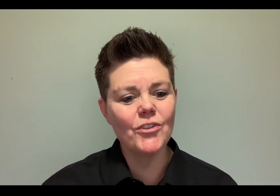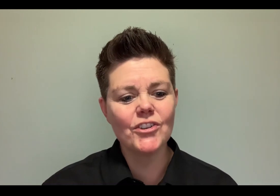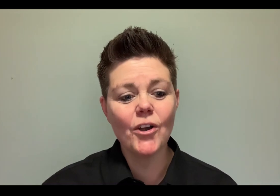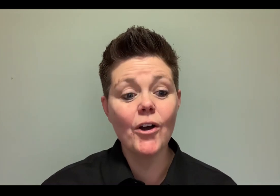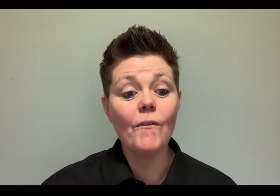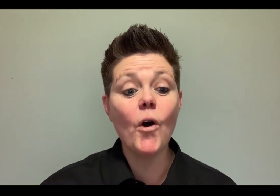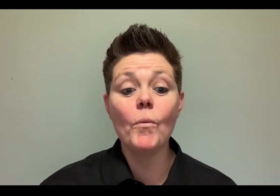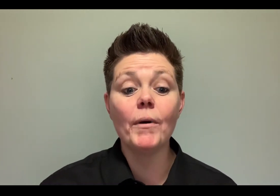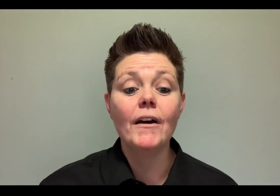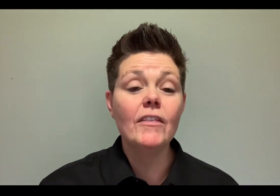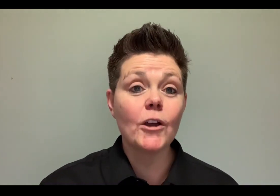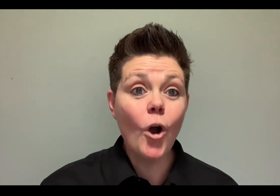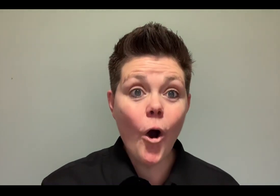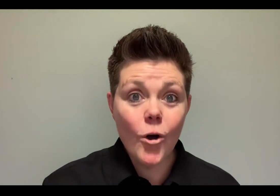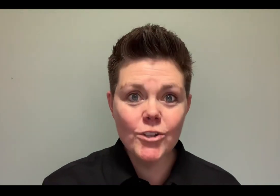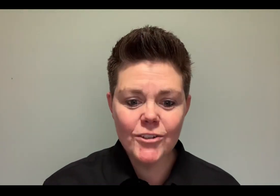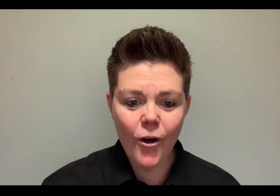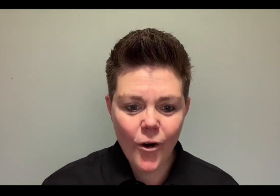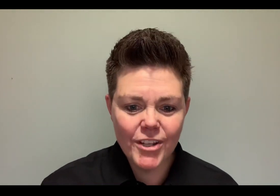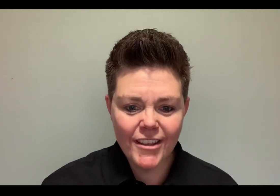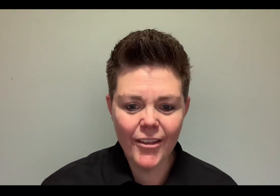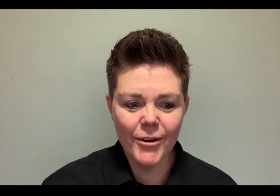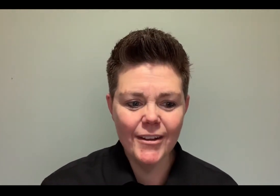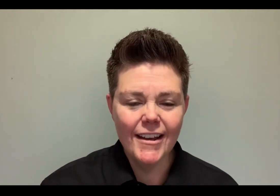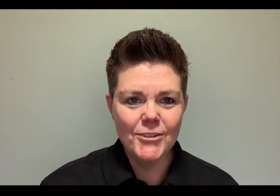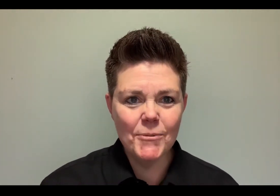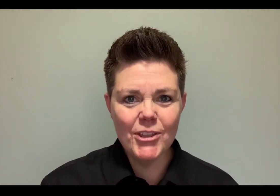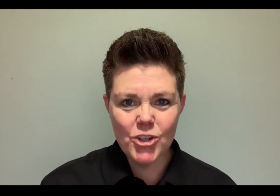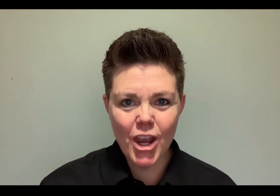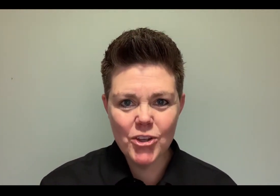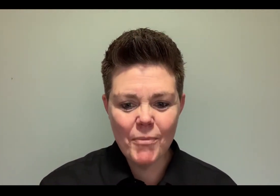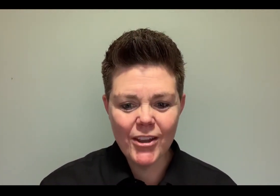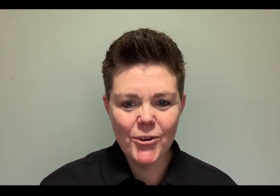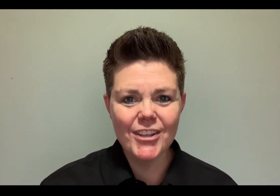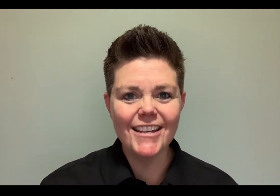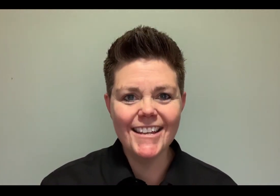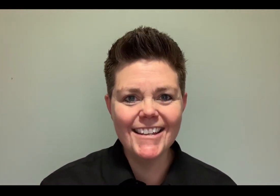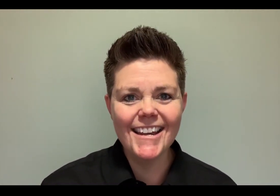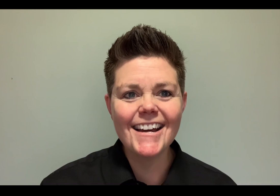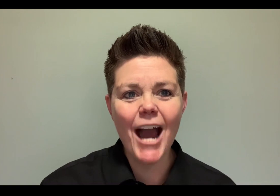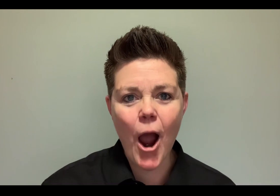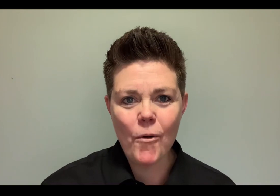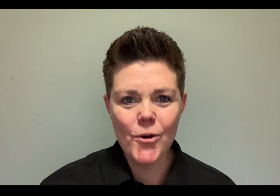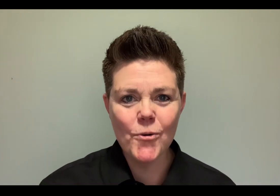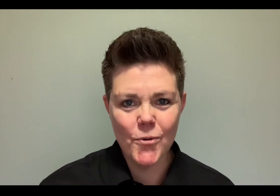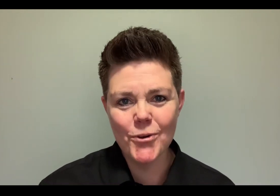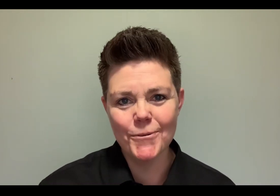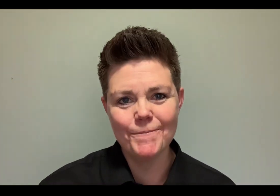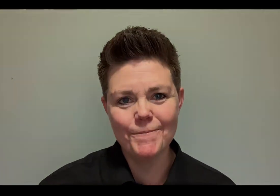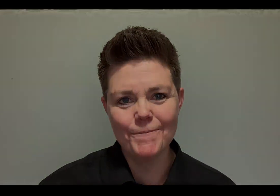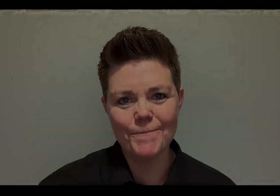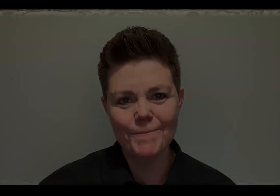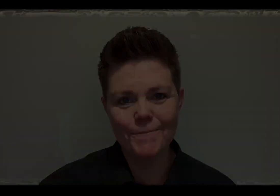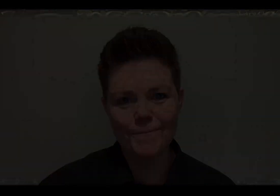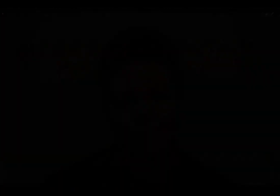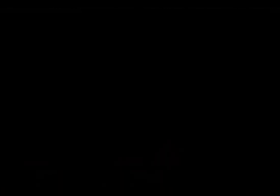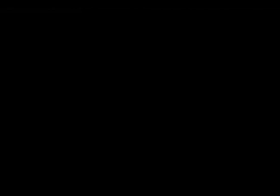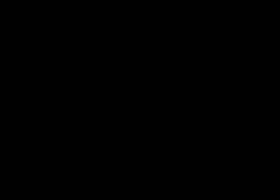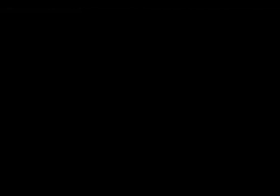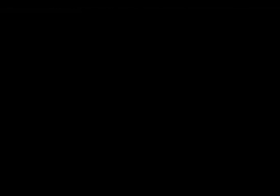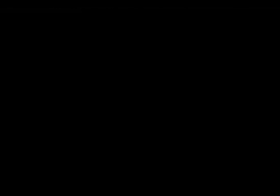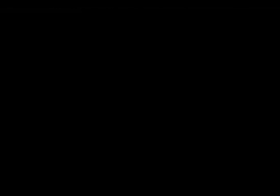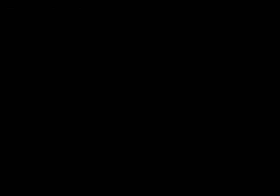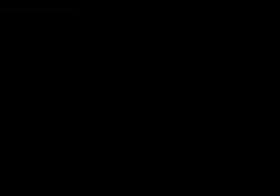to share the song of hope that calls us all together to be the change makers in our world.